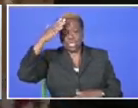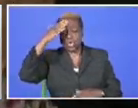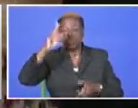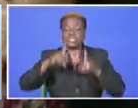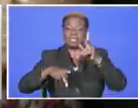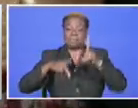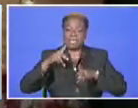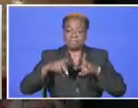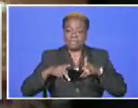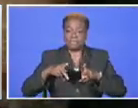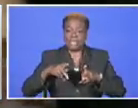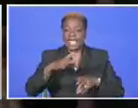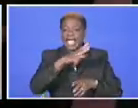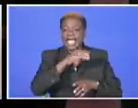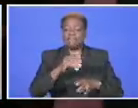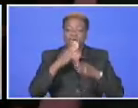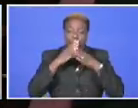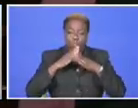what is required in that position.